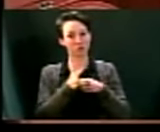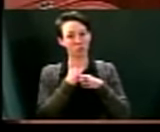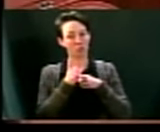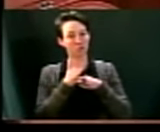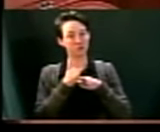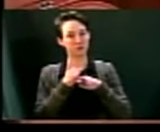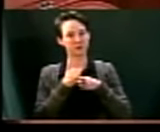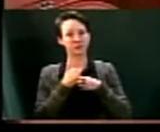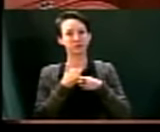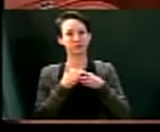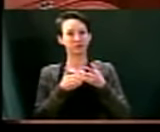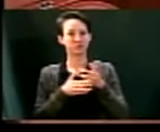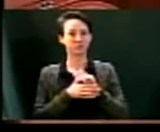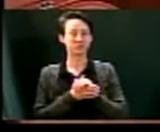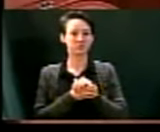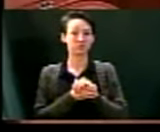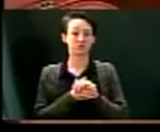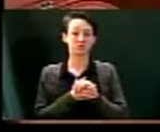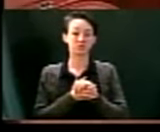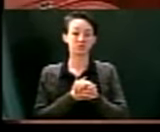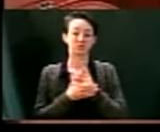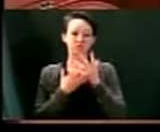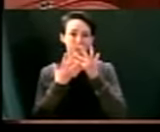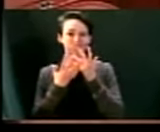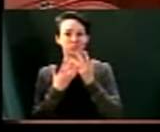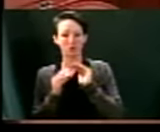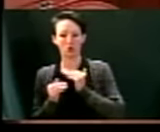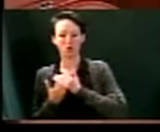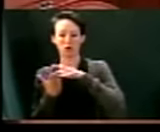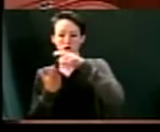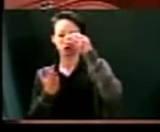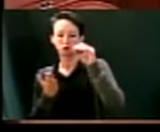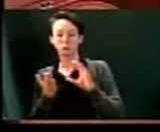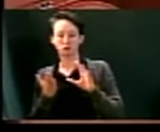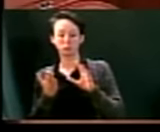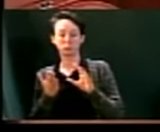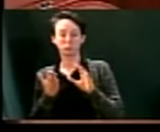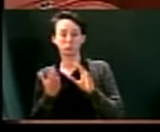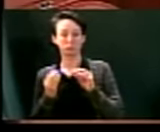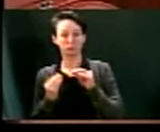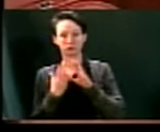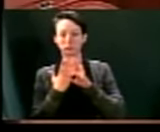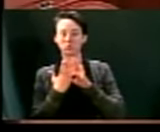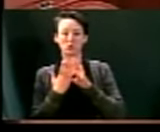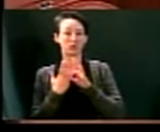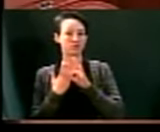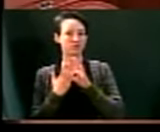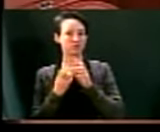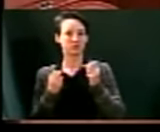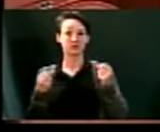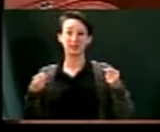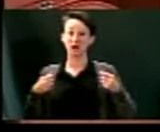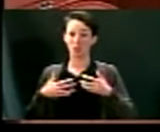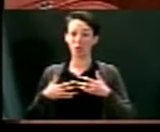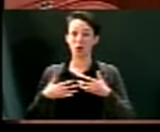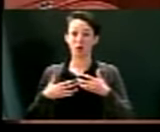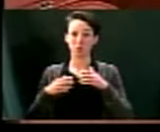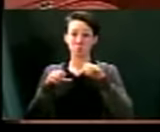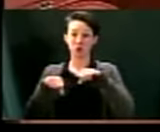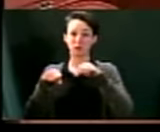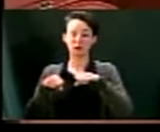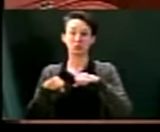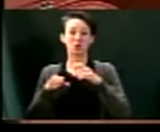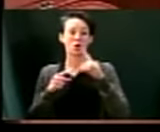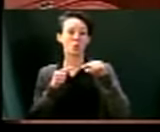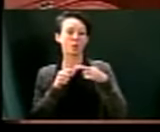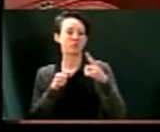and socially. Unfortunately, our students face some real scary possibilities at a time they should be